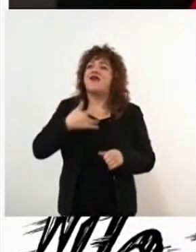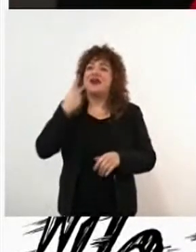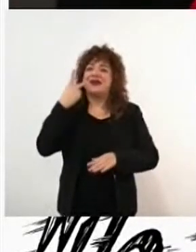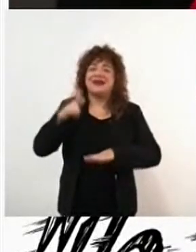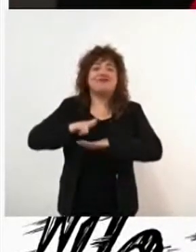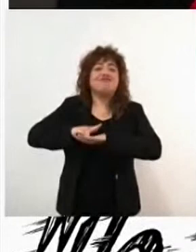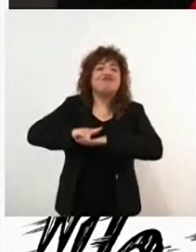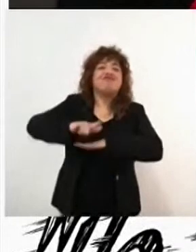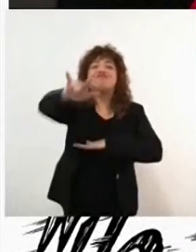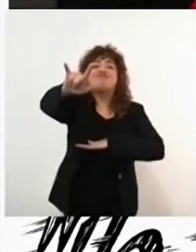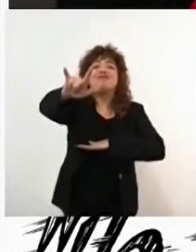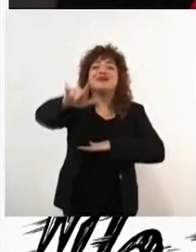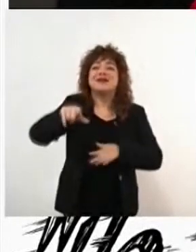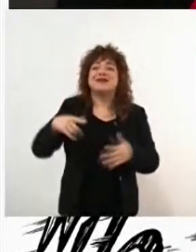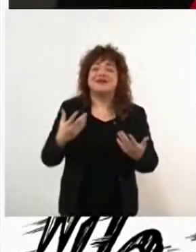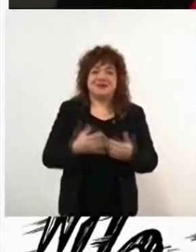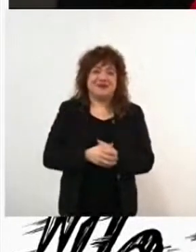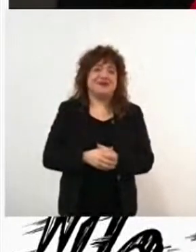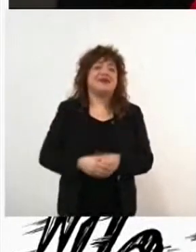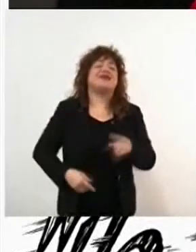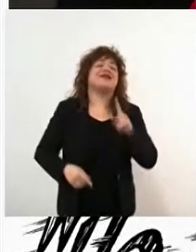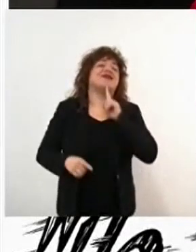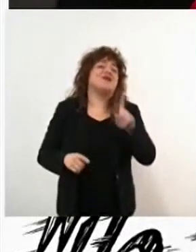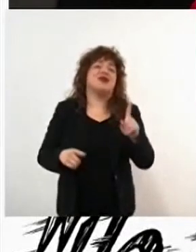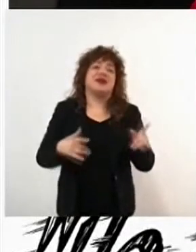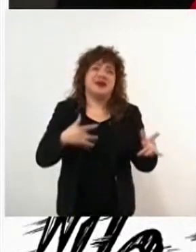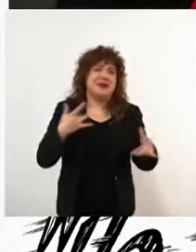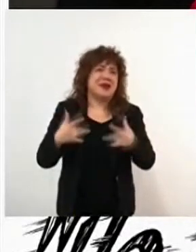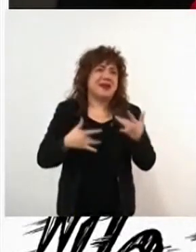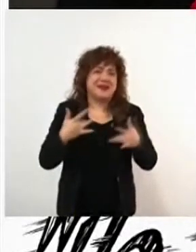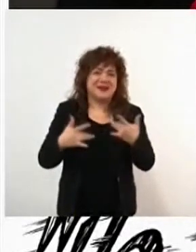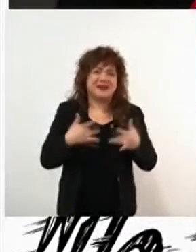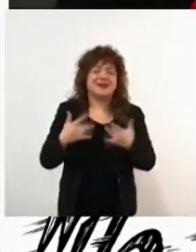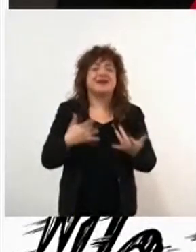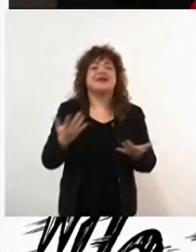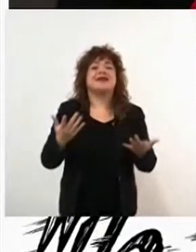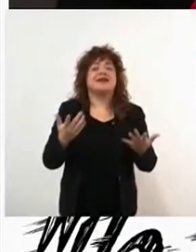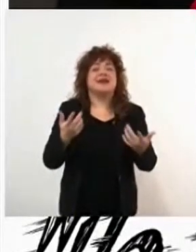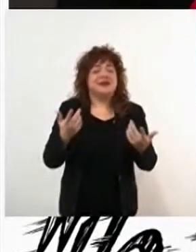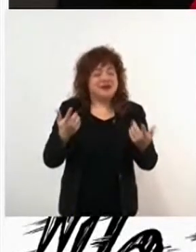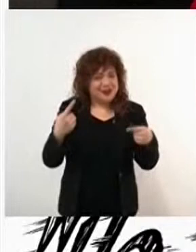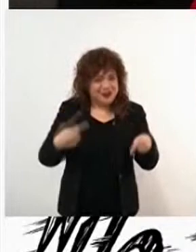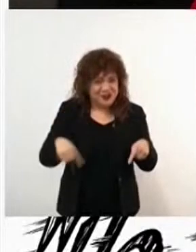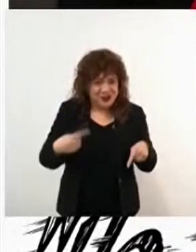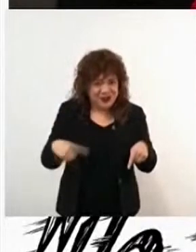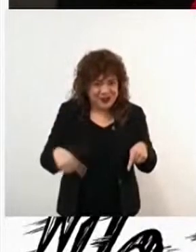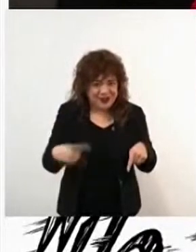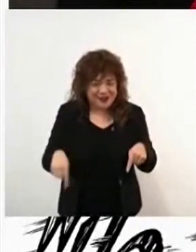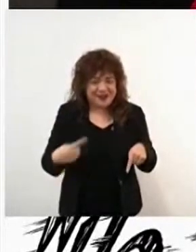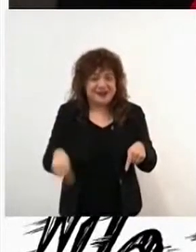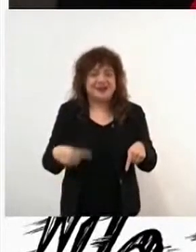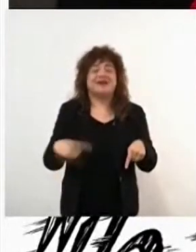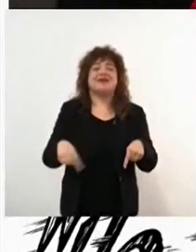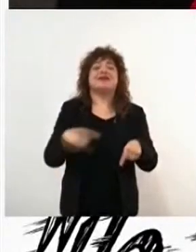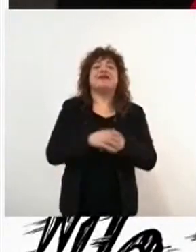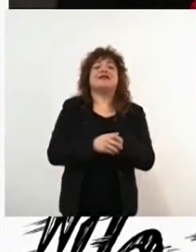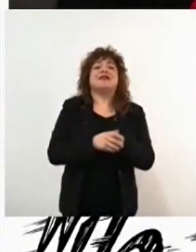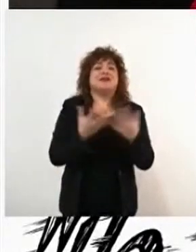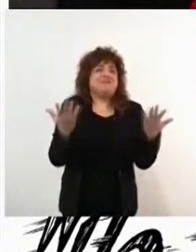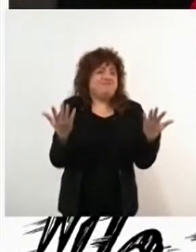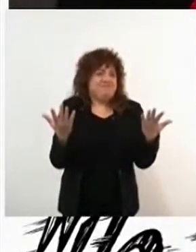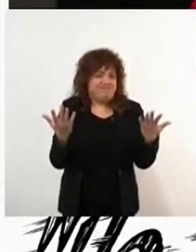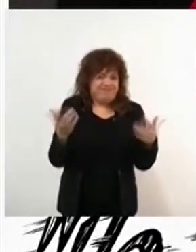Obviously, just like all of you, excited, always slightly nervous at this stage. You can never be sure in these